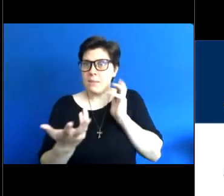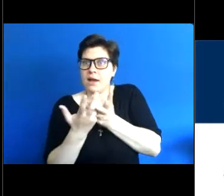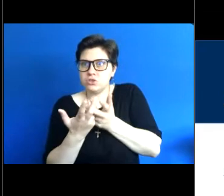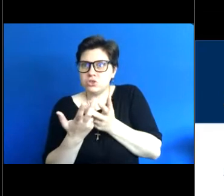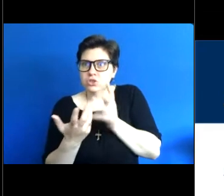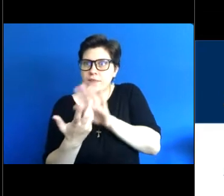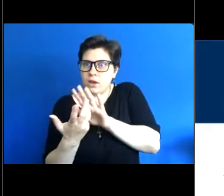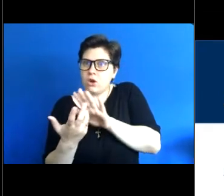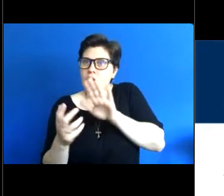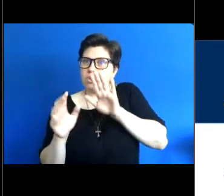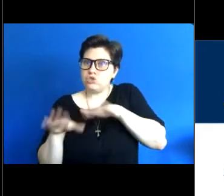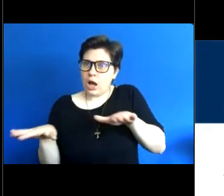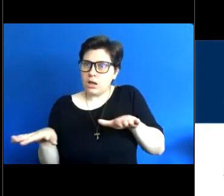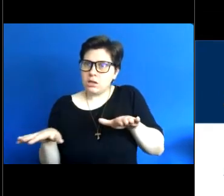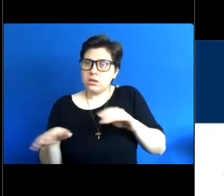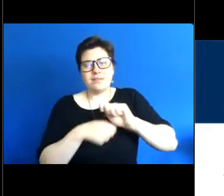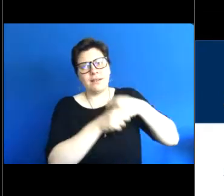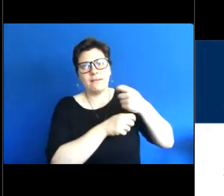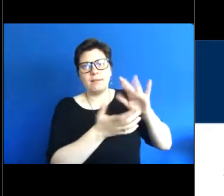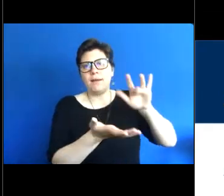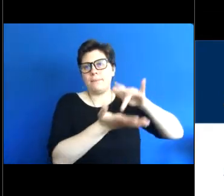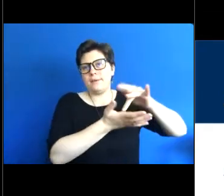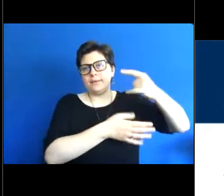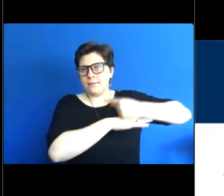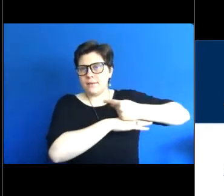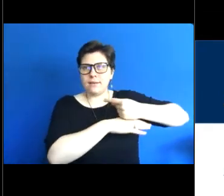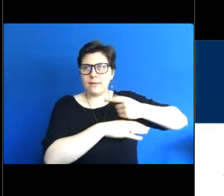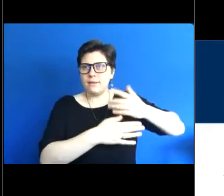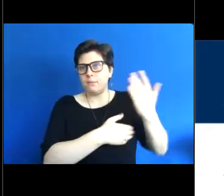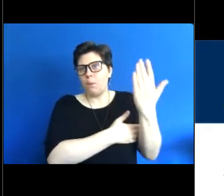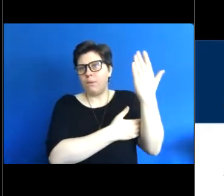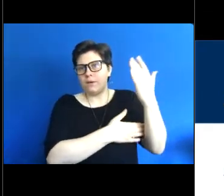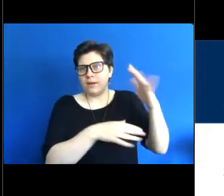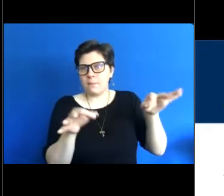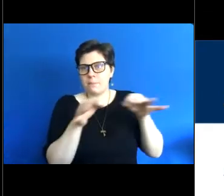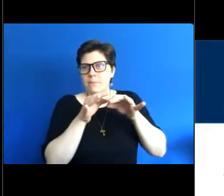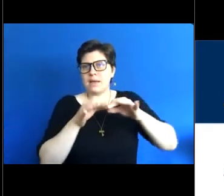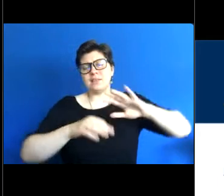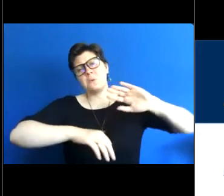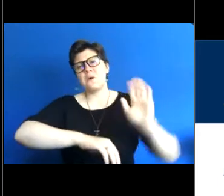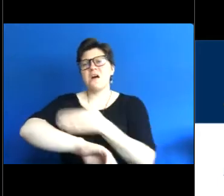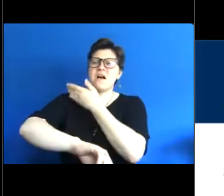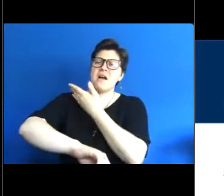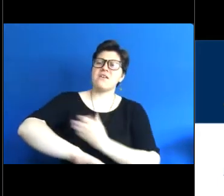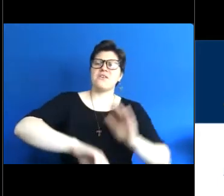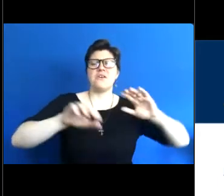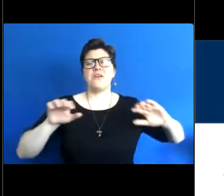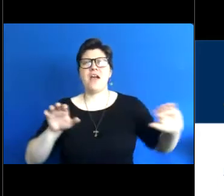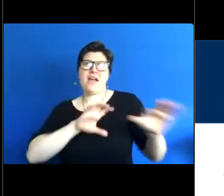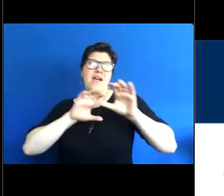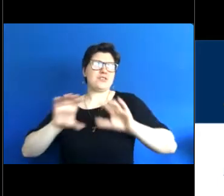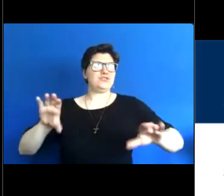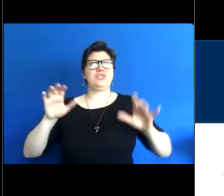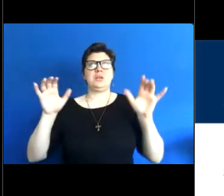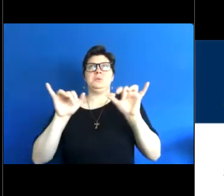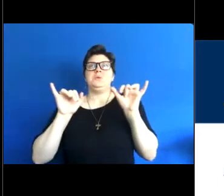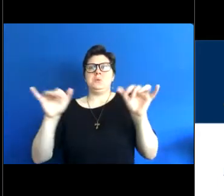child versus the midday morning Mass, where there's a choir and there's lots of action happening.